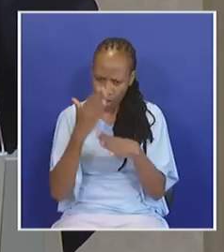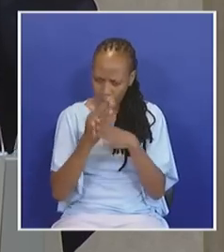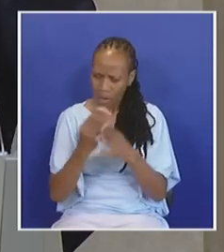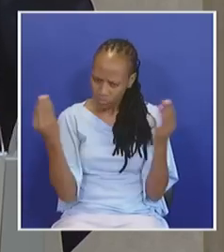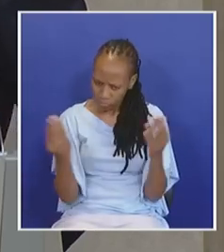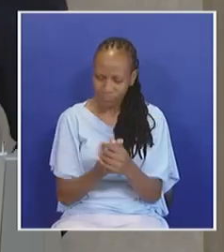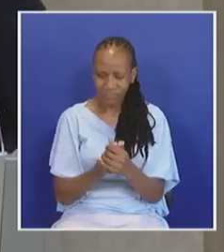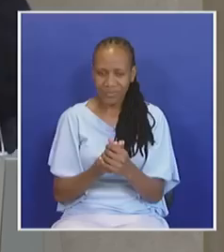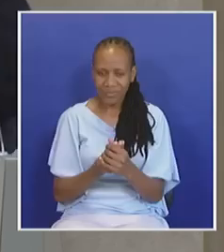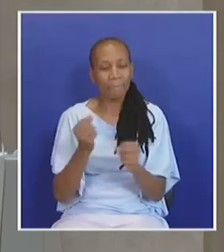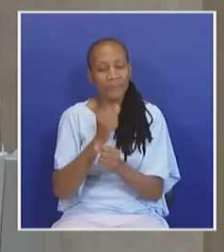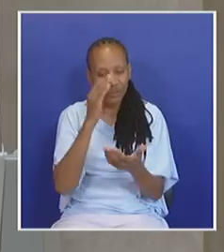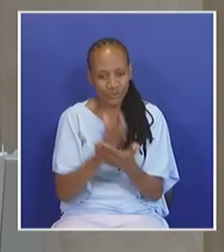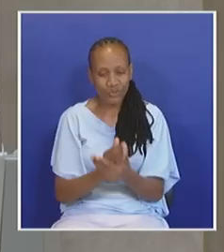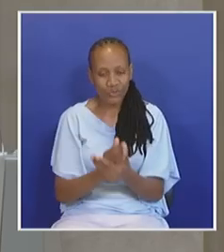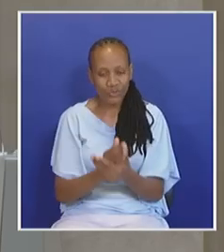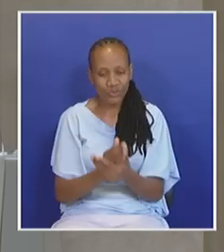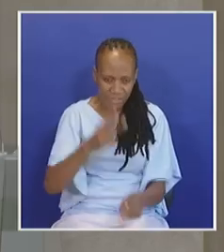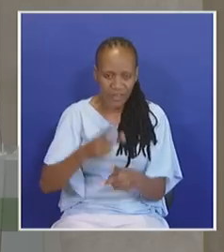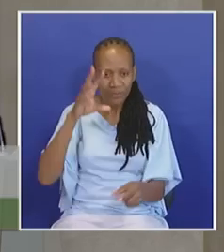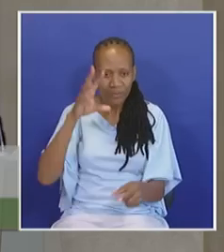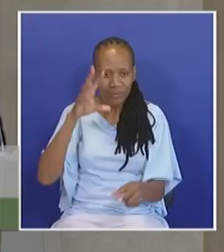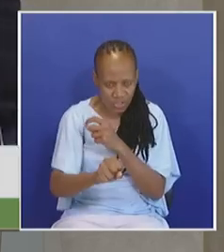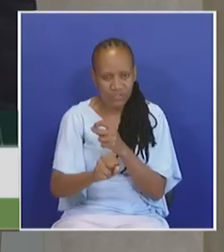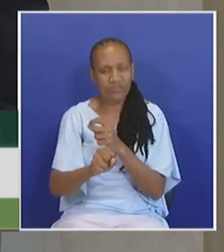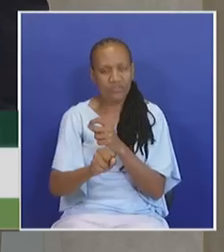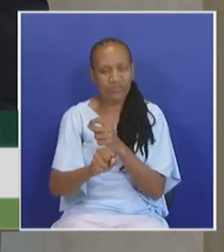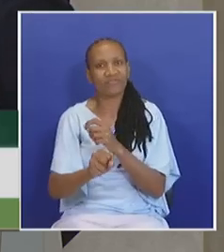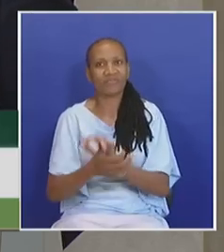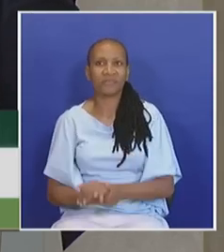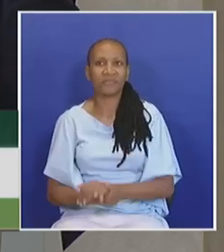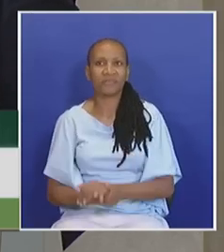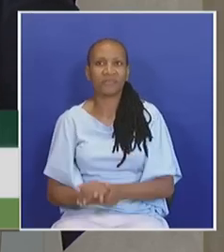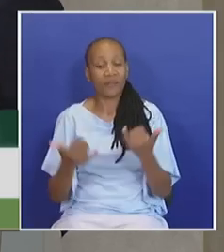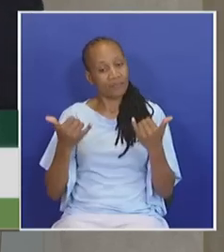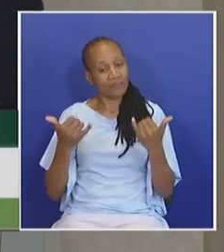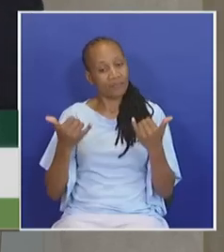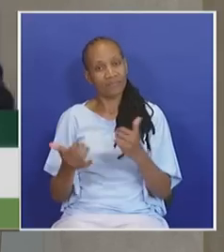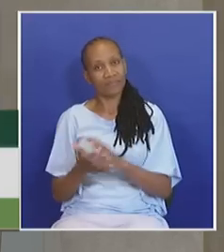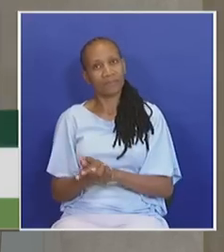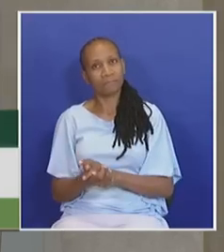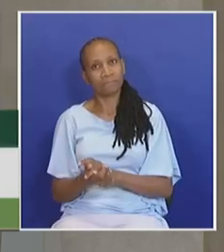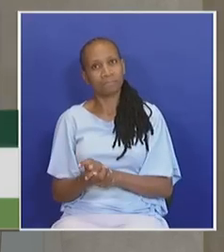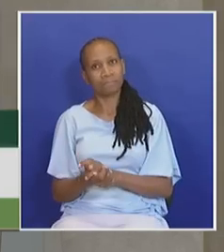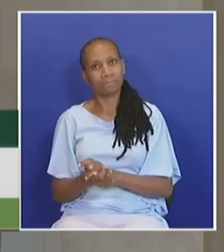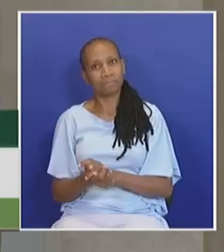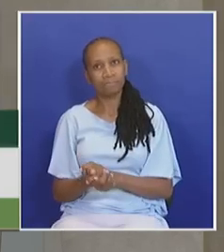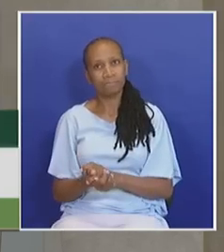overcome the demon of apartheid. And let me on that note further state to